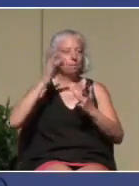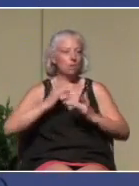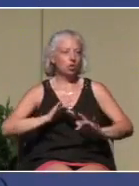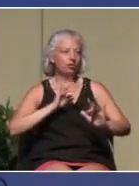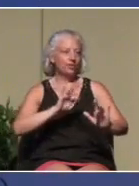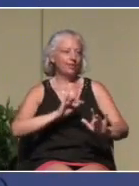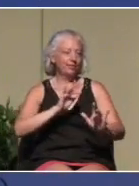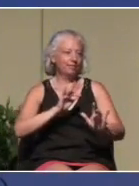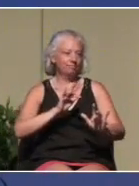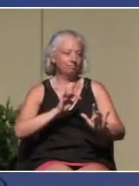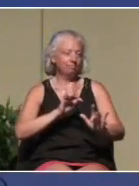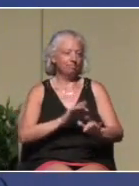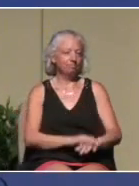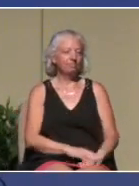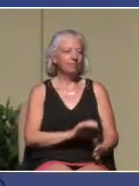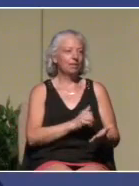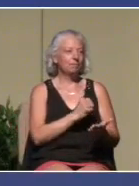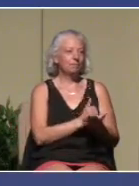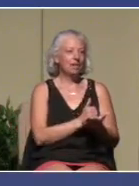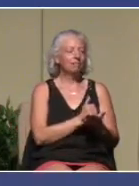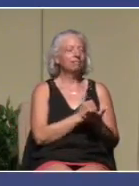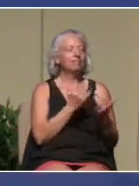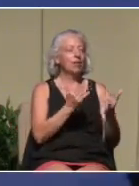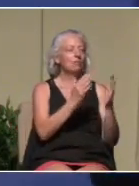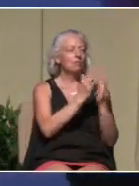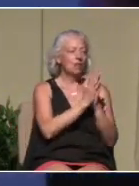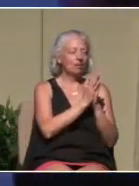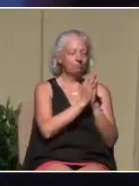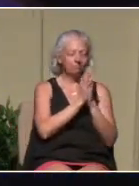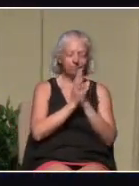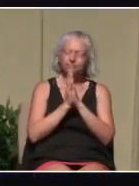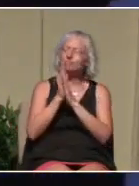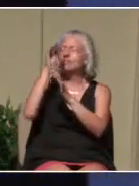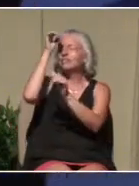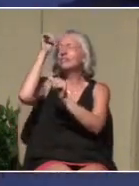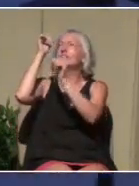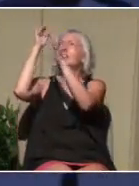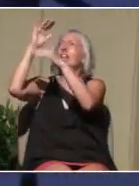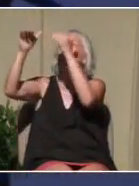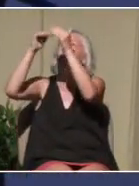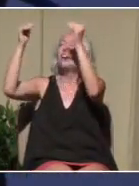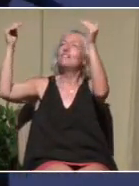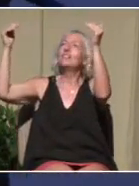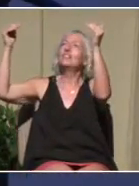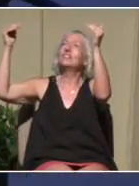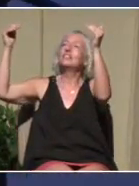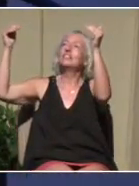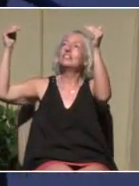Amen. Allow me to pray as we move toward the Lord's Supper. Father in heaven,